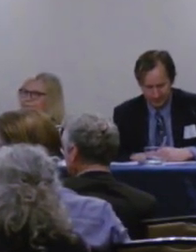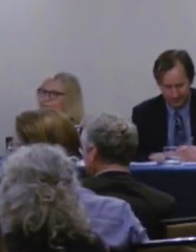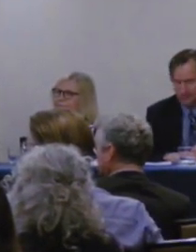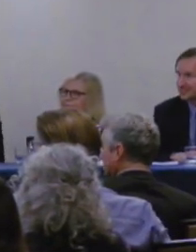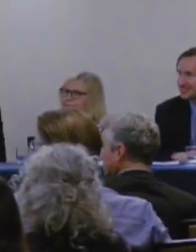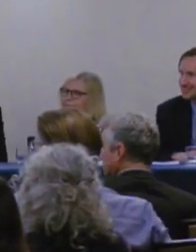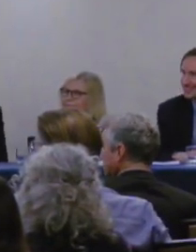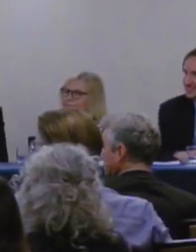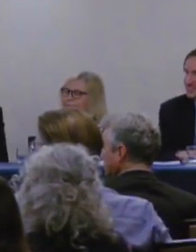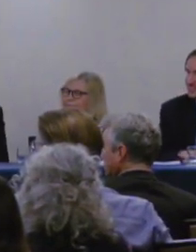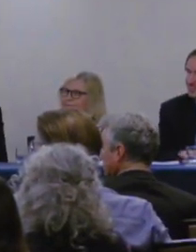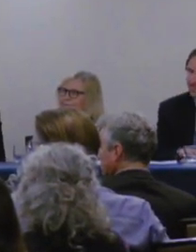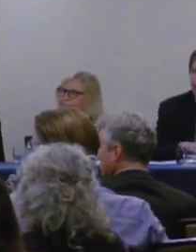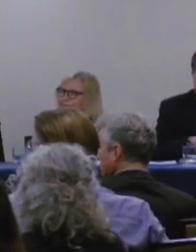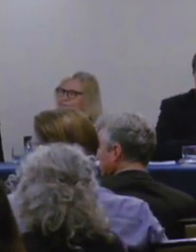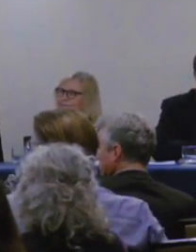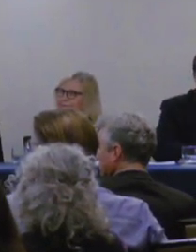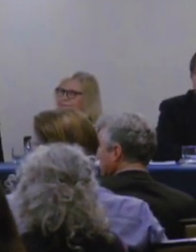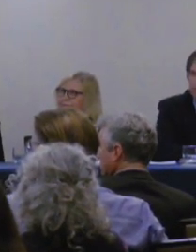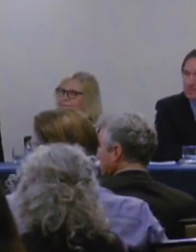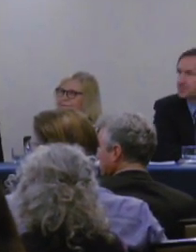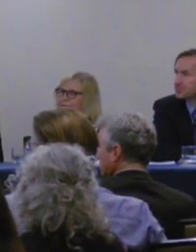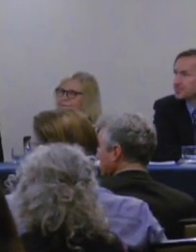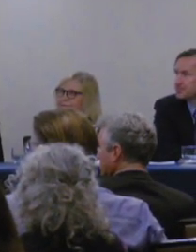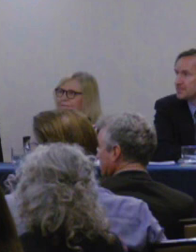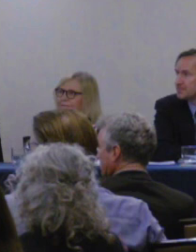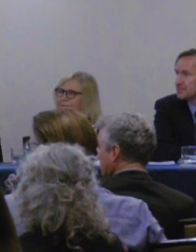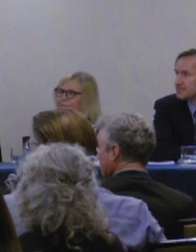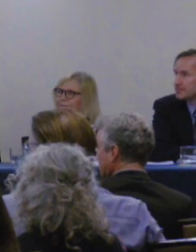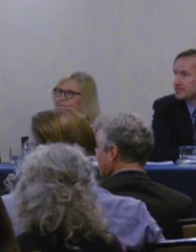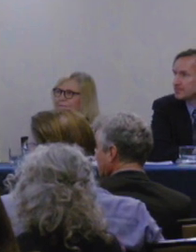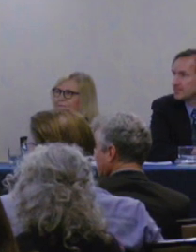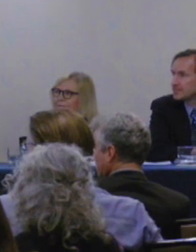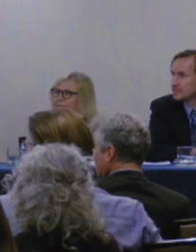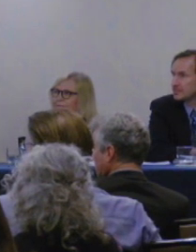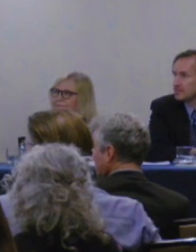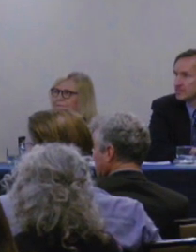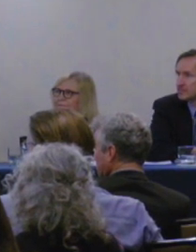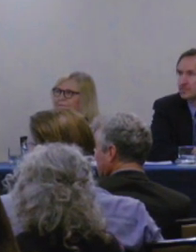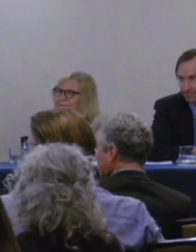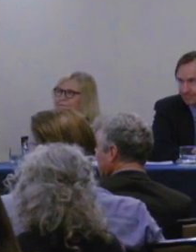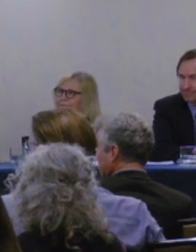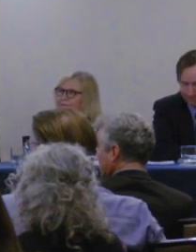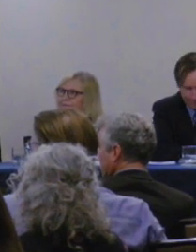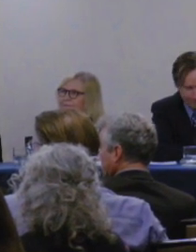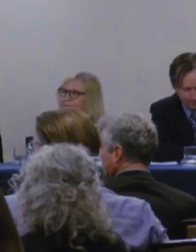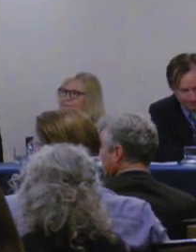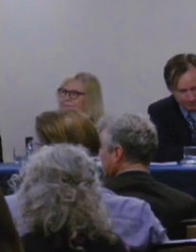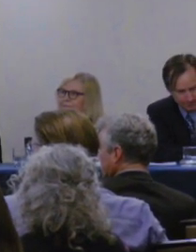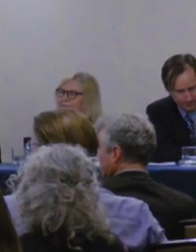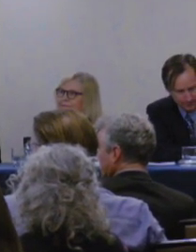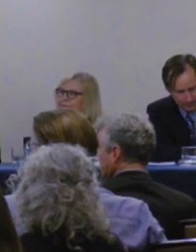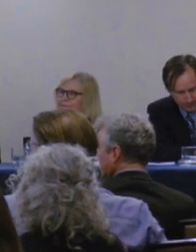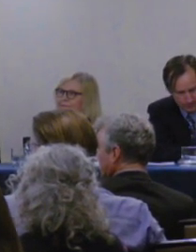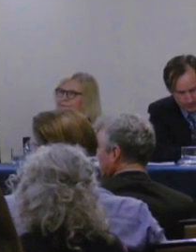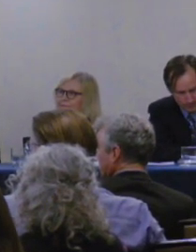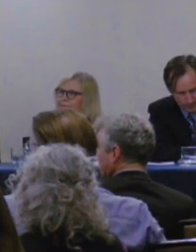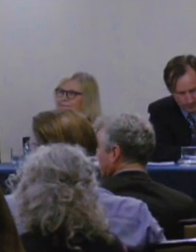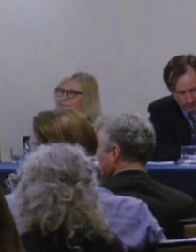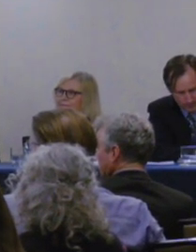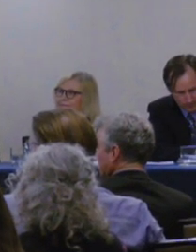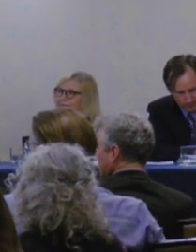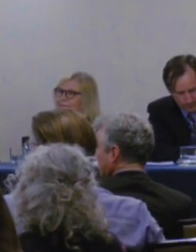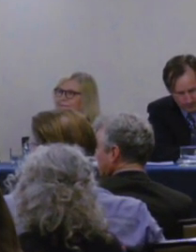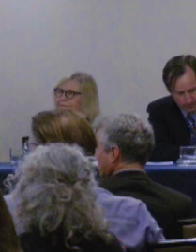have them for our own reflection. Secondly, I'm interested in the lessons from Vietnam. How did you overcome